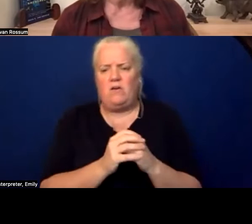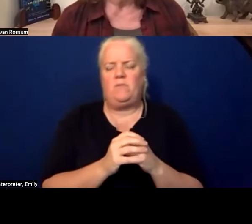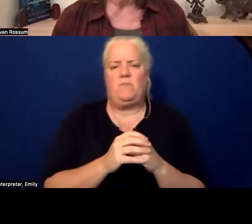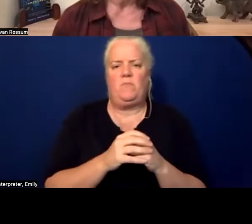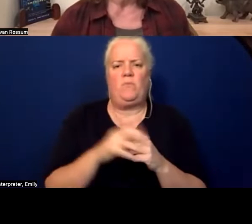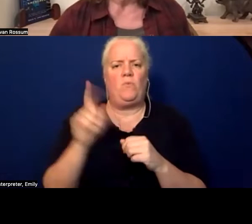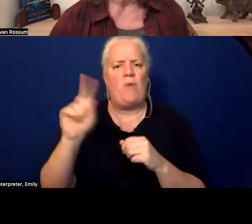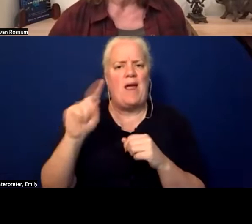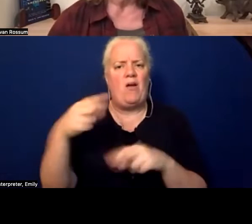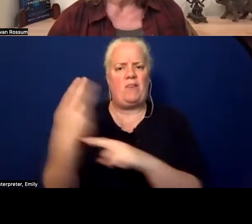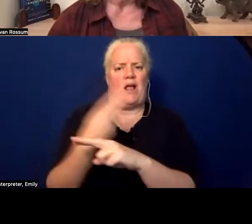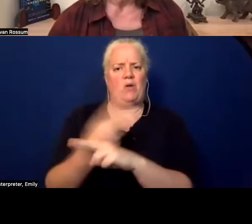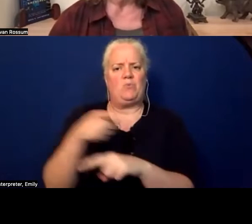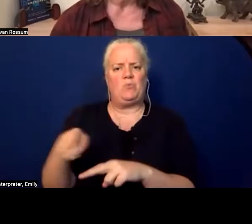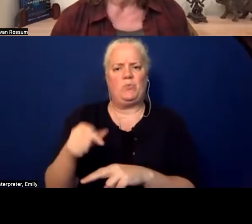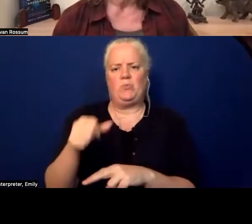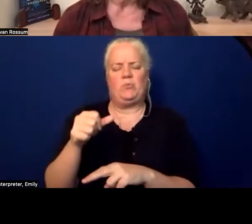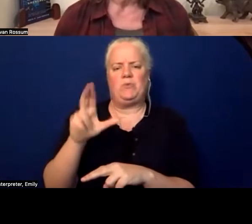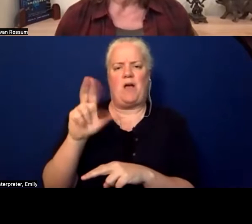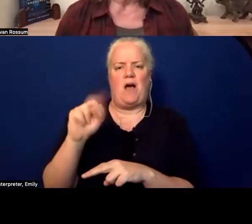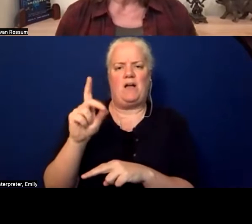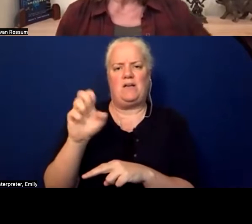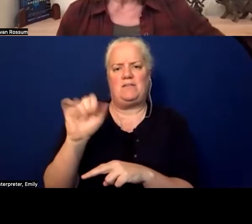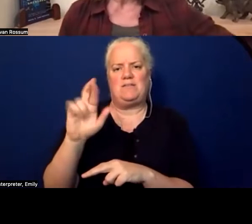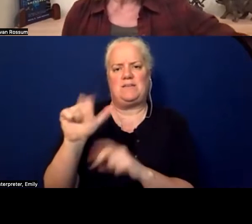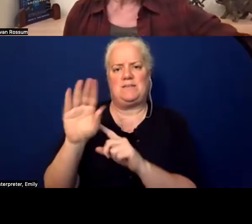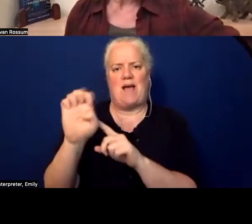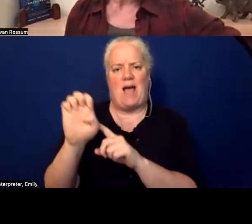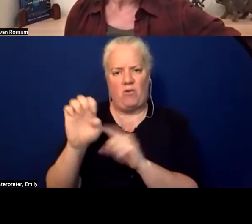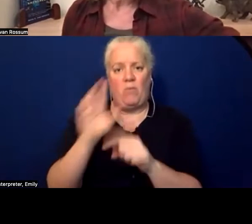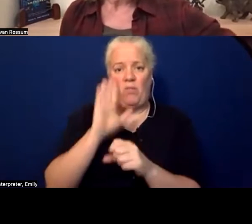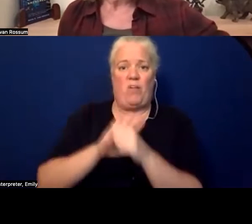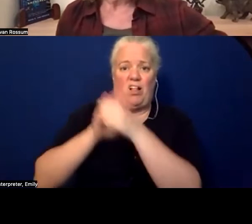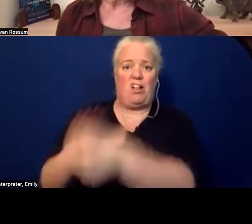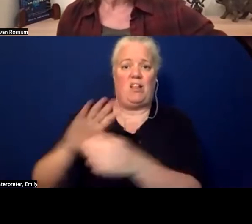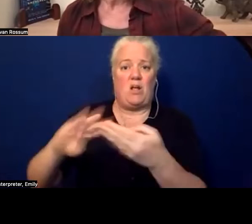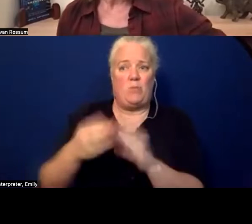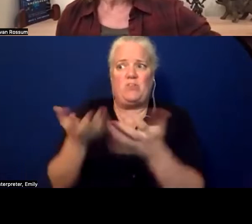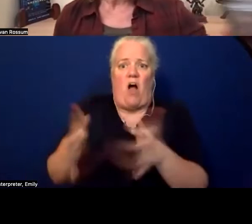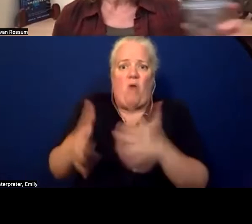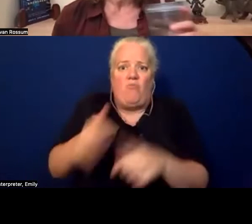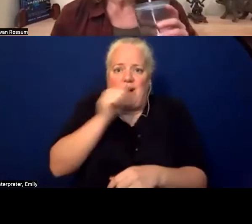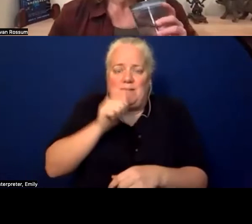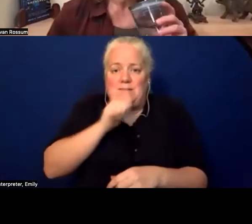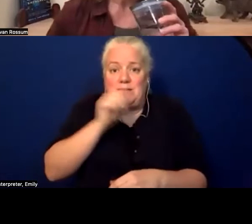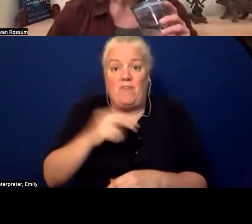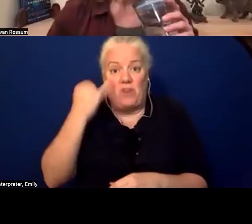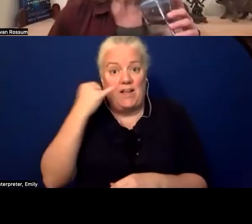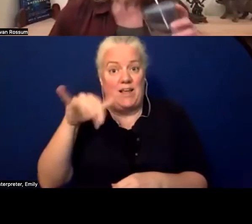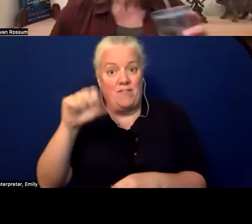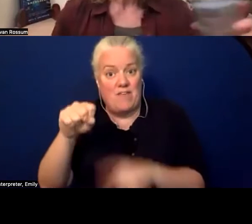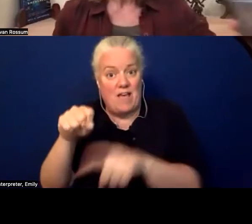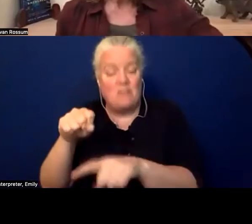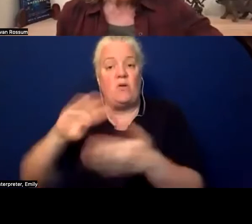be? Are they going to be burdening communities that are already overburdened? If so, those communities can show up en